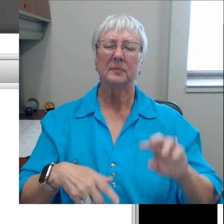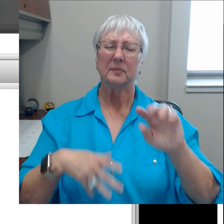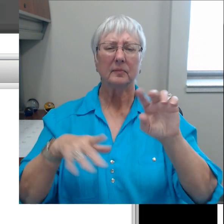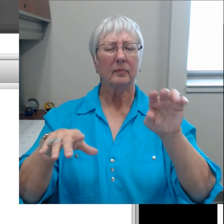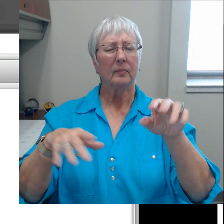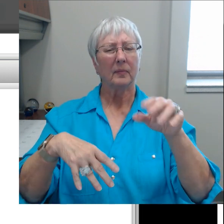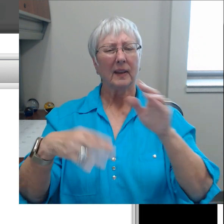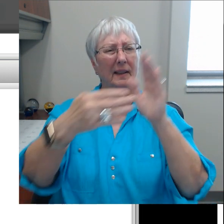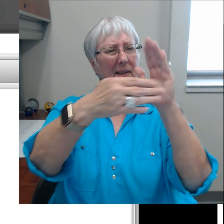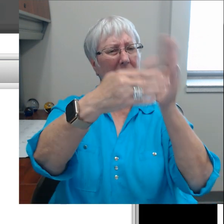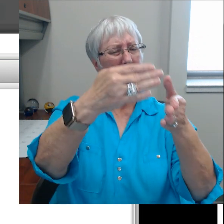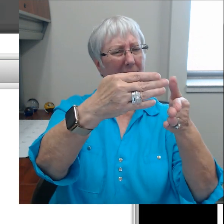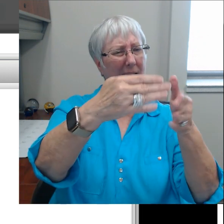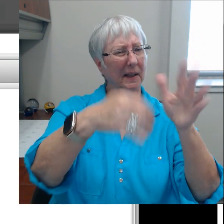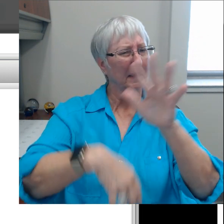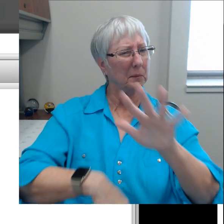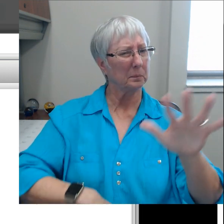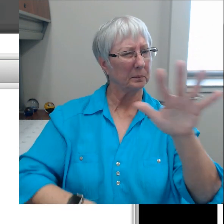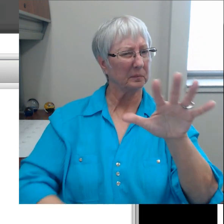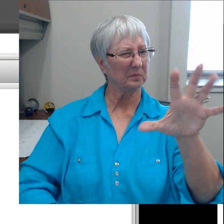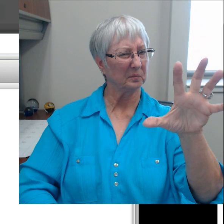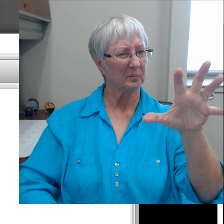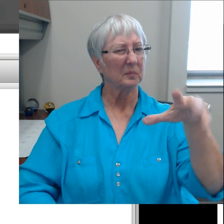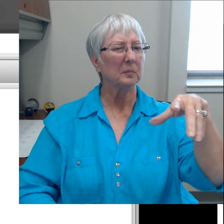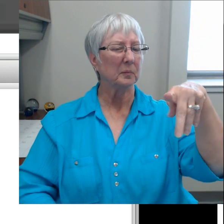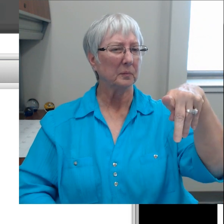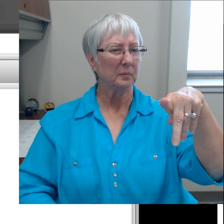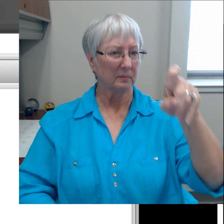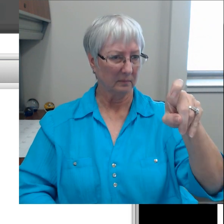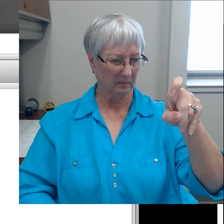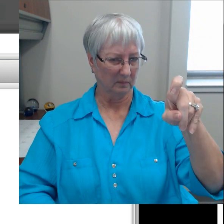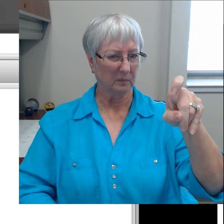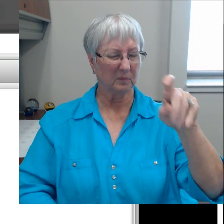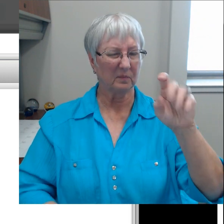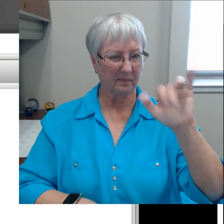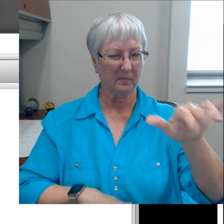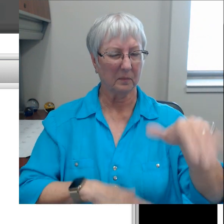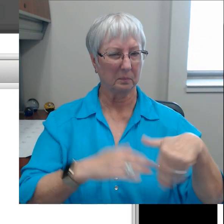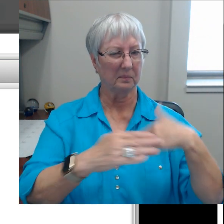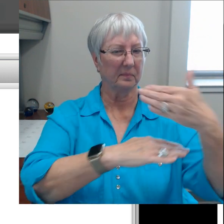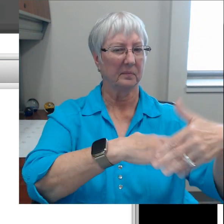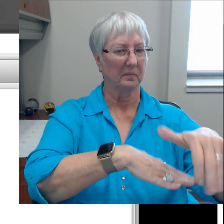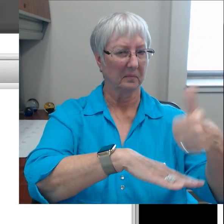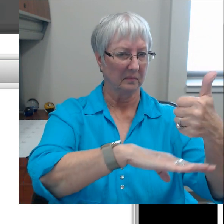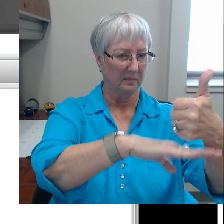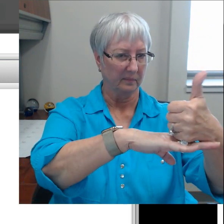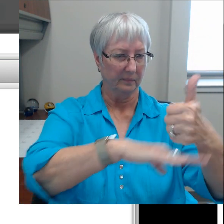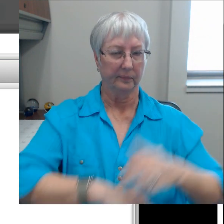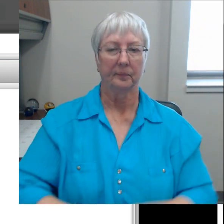2 lines, around 500 pixels in width. So we'll use that as a setting for our next media query.